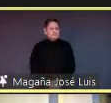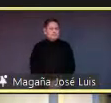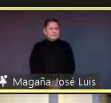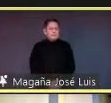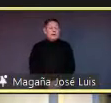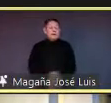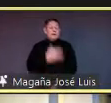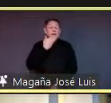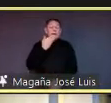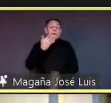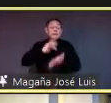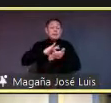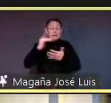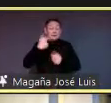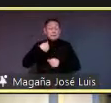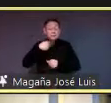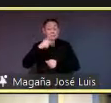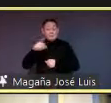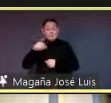now.